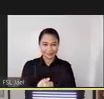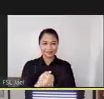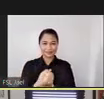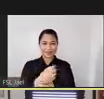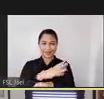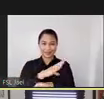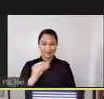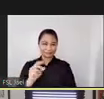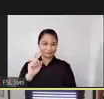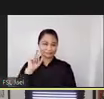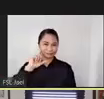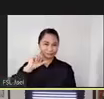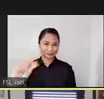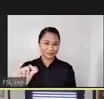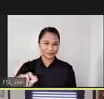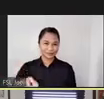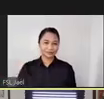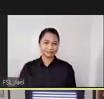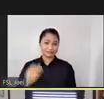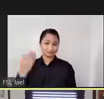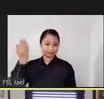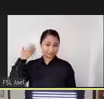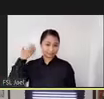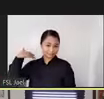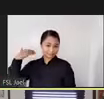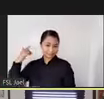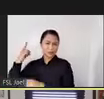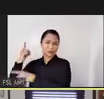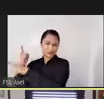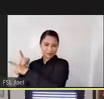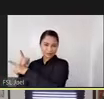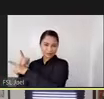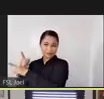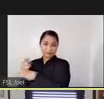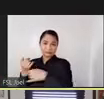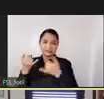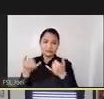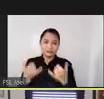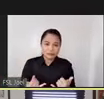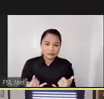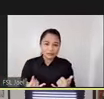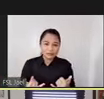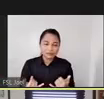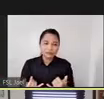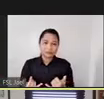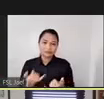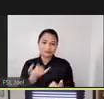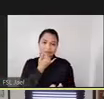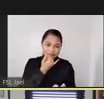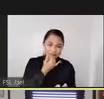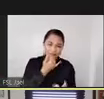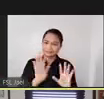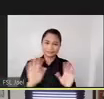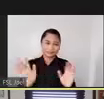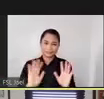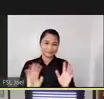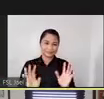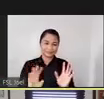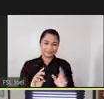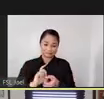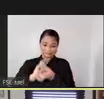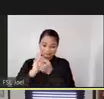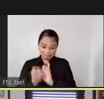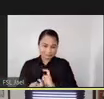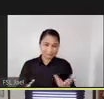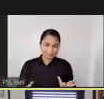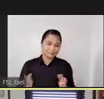now have to change everything we planned on. The urgency has just increased. But the truth is,